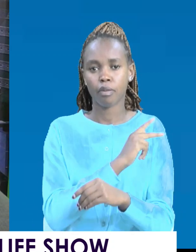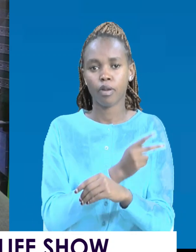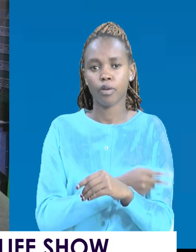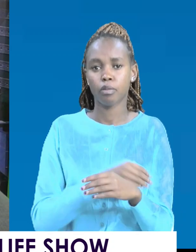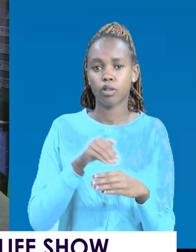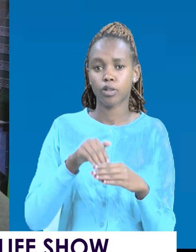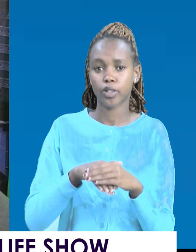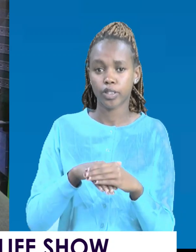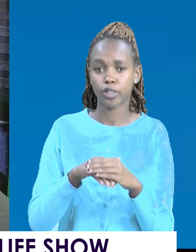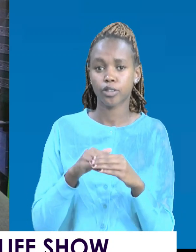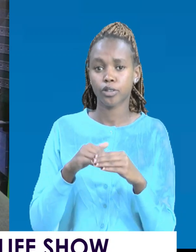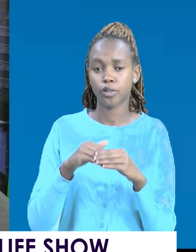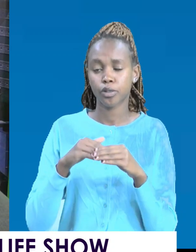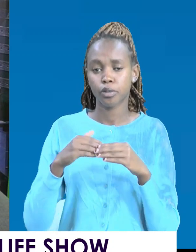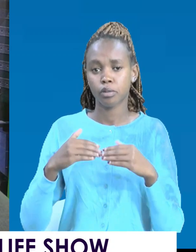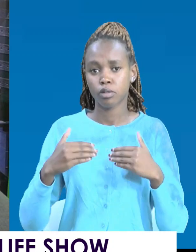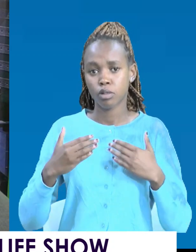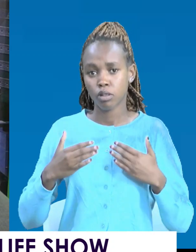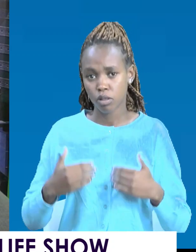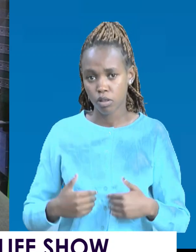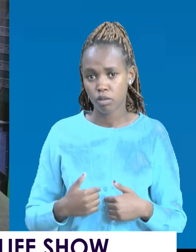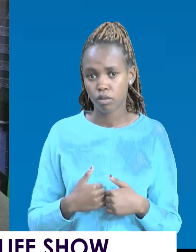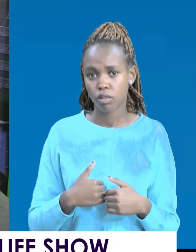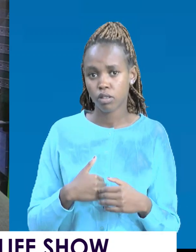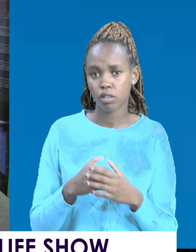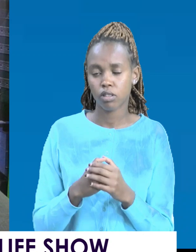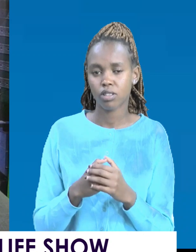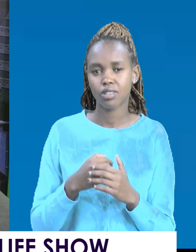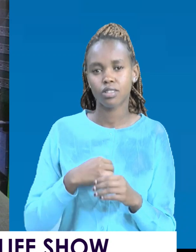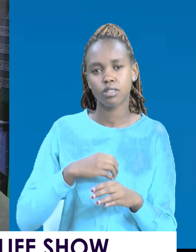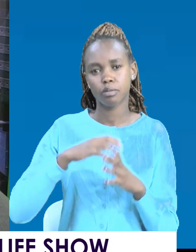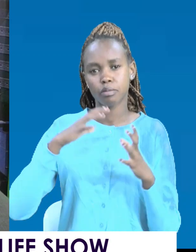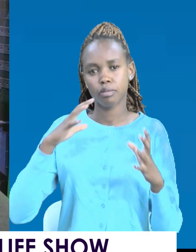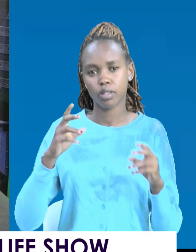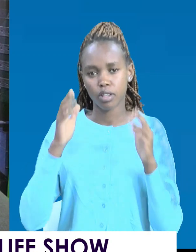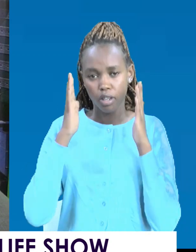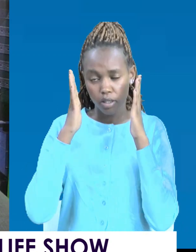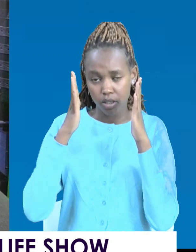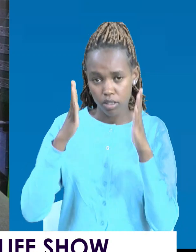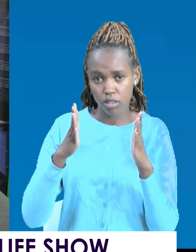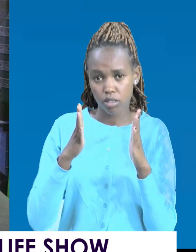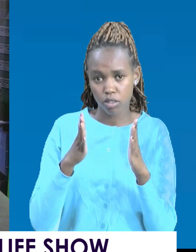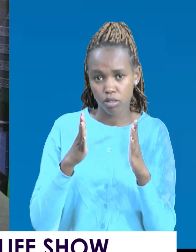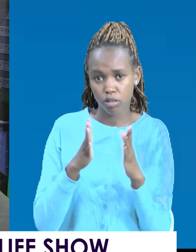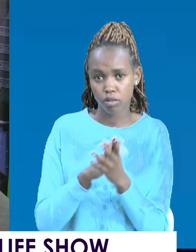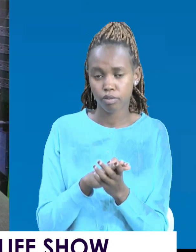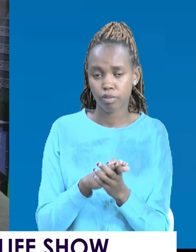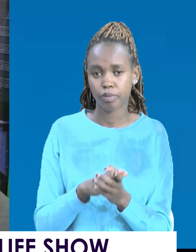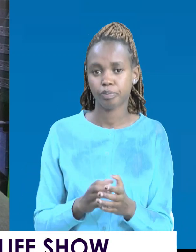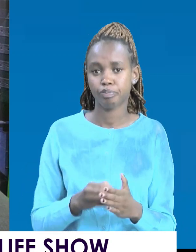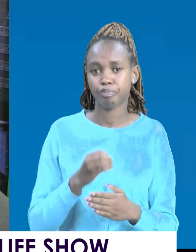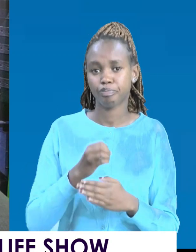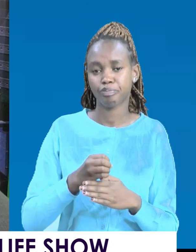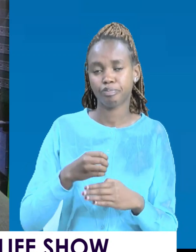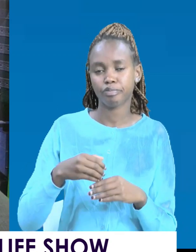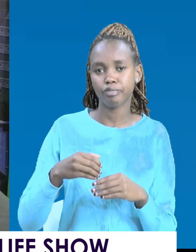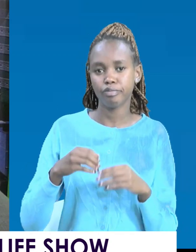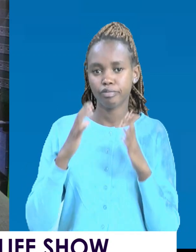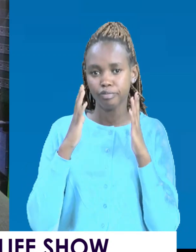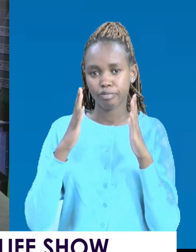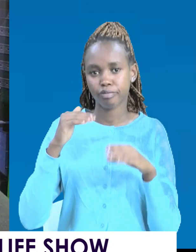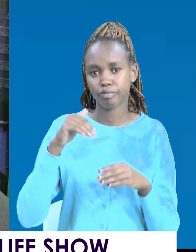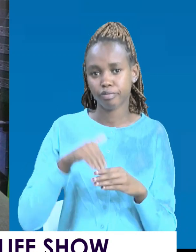is greater than the power outside. You need a bigger concentration to overcome the concentration outside. Well, that is